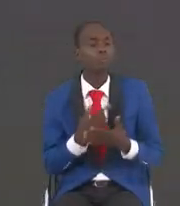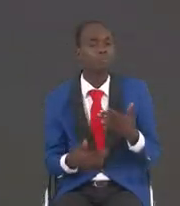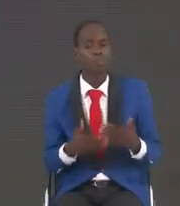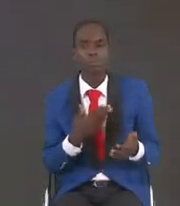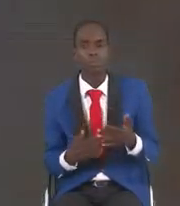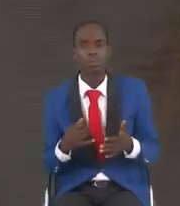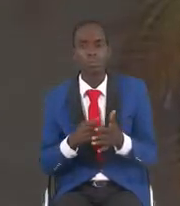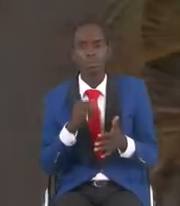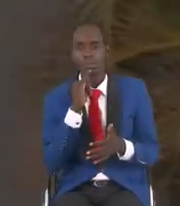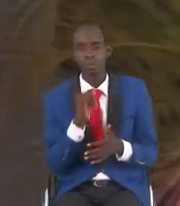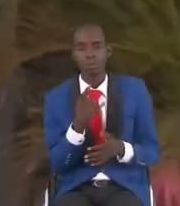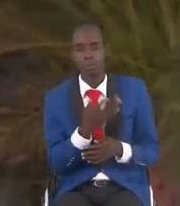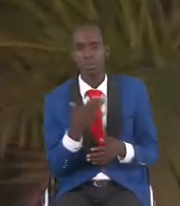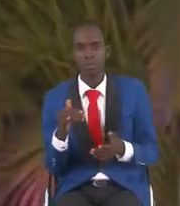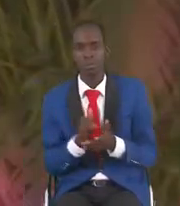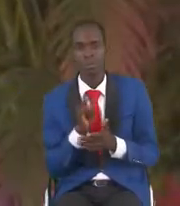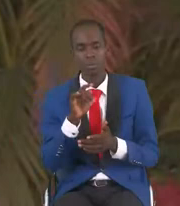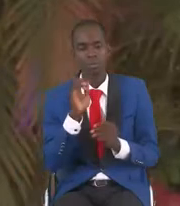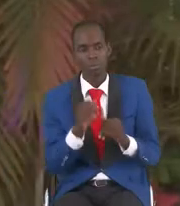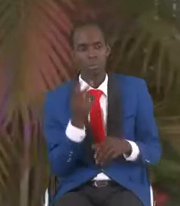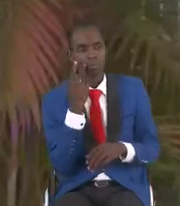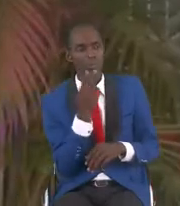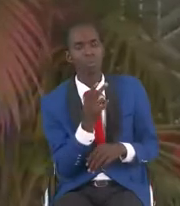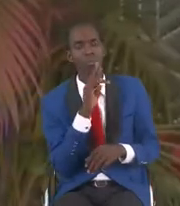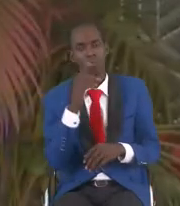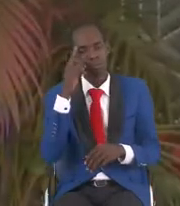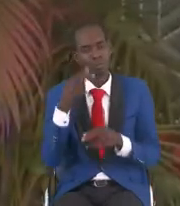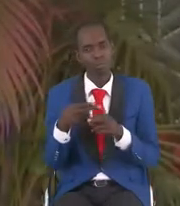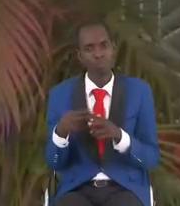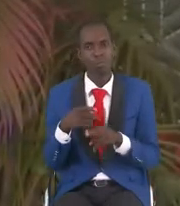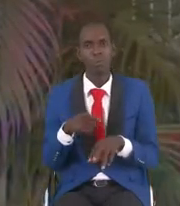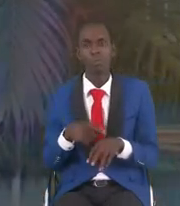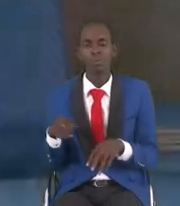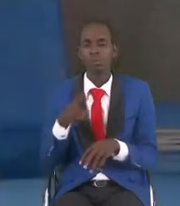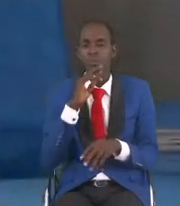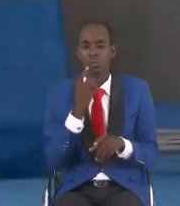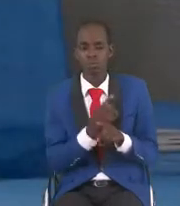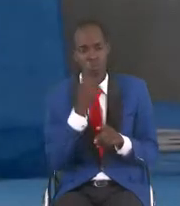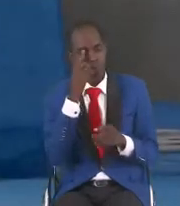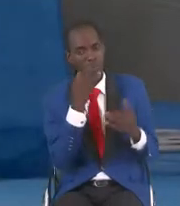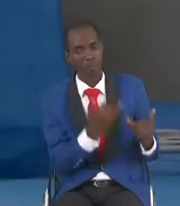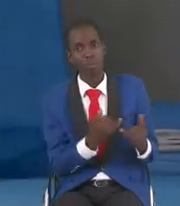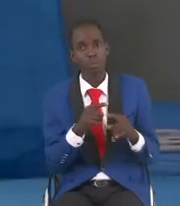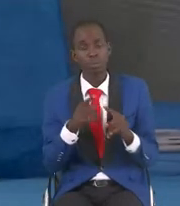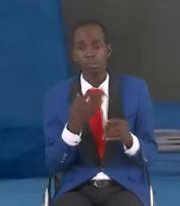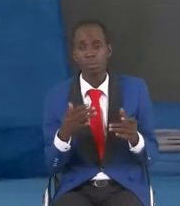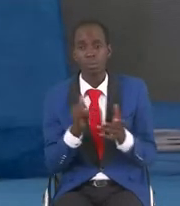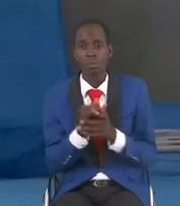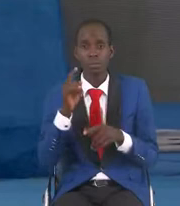the things that are seen are temporal. They're just for now. But the things that are not seen,